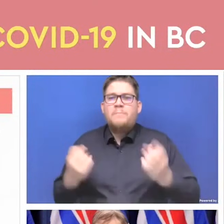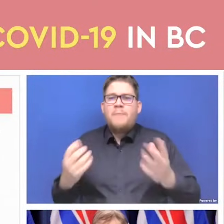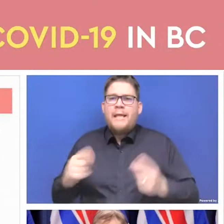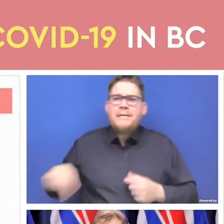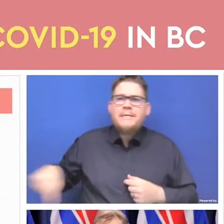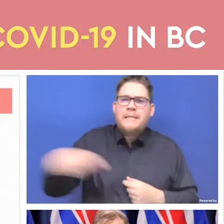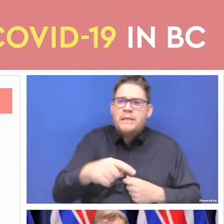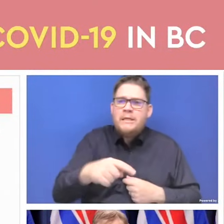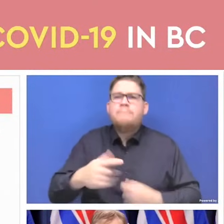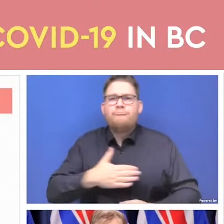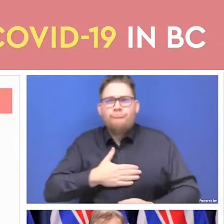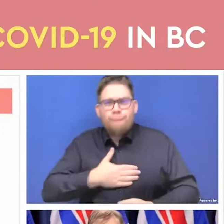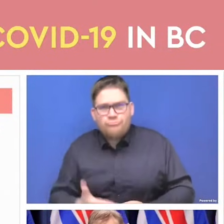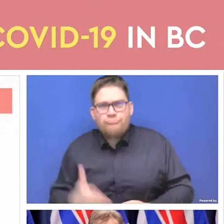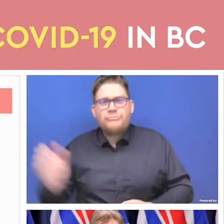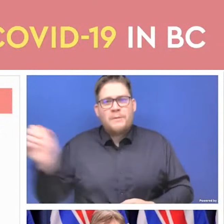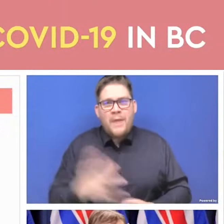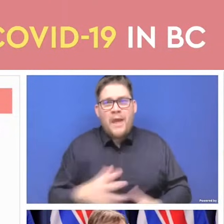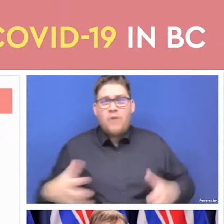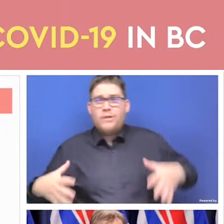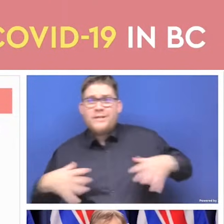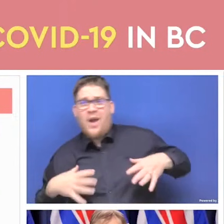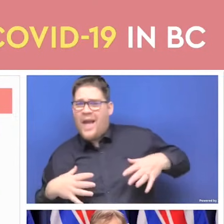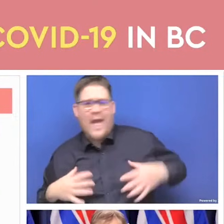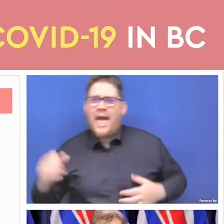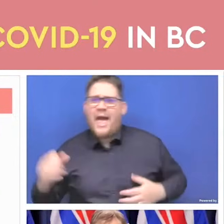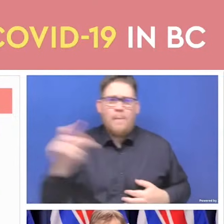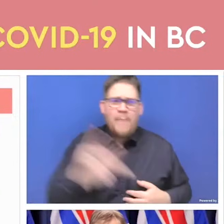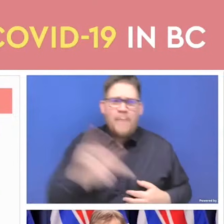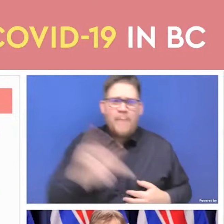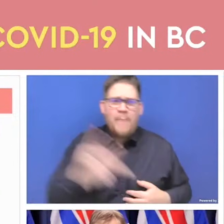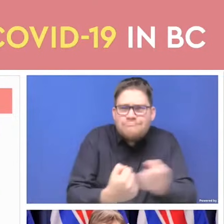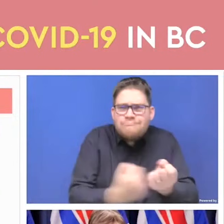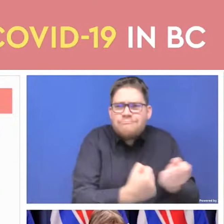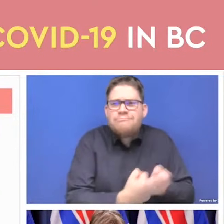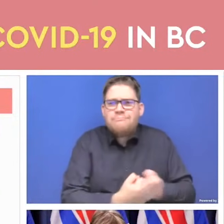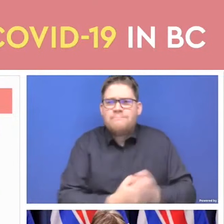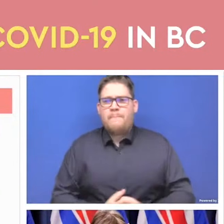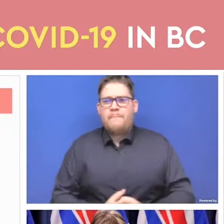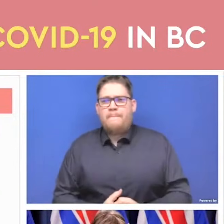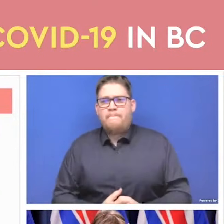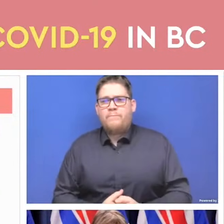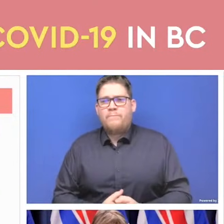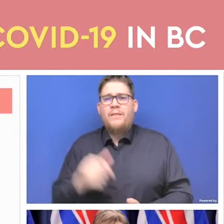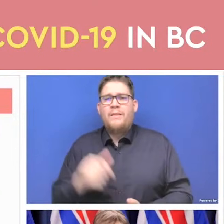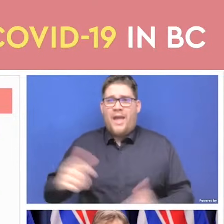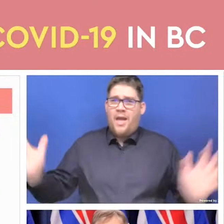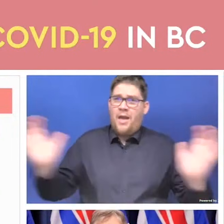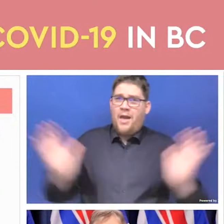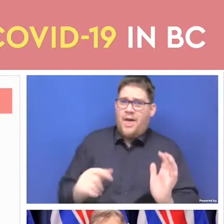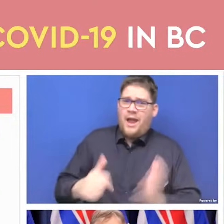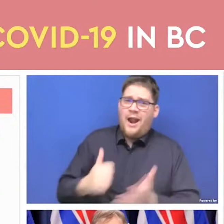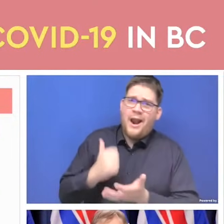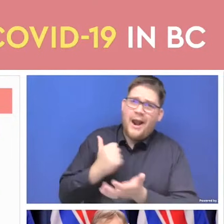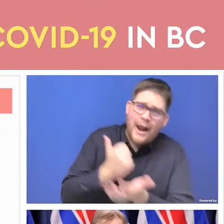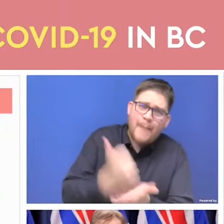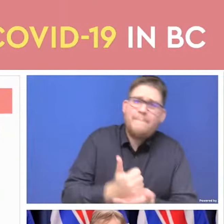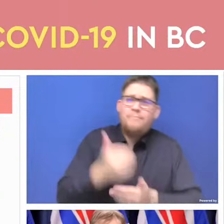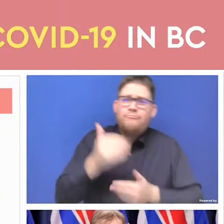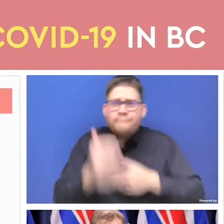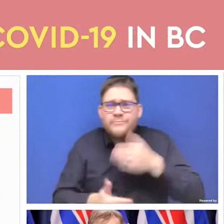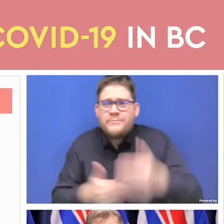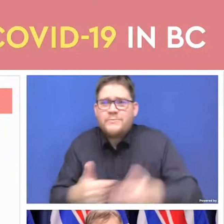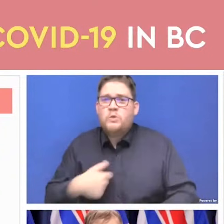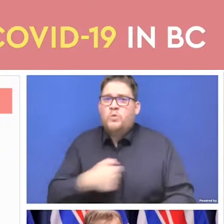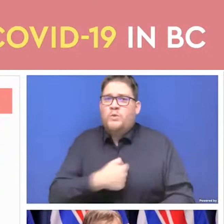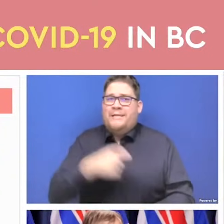looking after, you know, many things that are non-COVID that are presenting to us in our healthcare system, and we're going to need them to be doing that. And